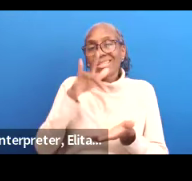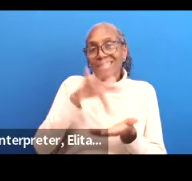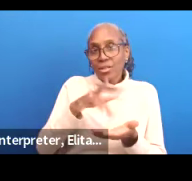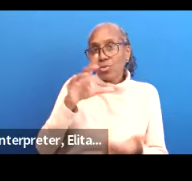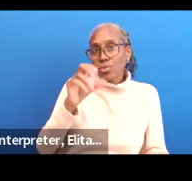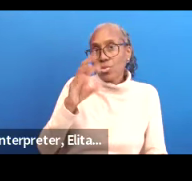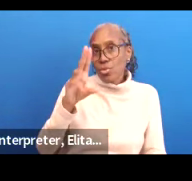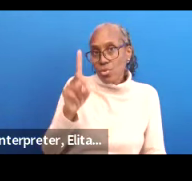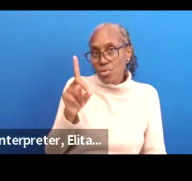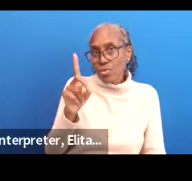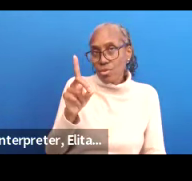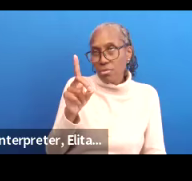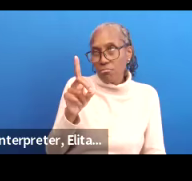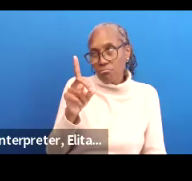cord